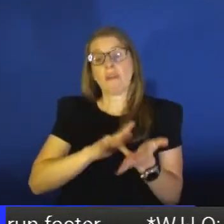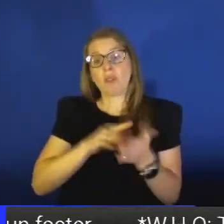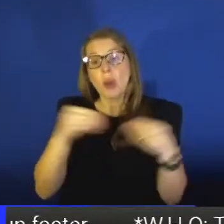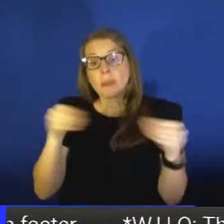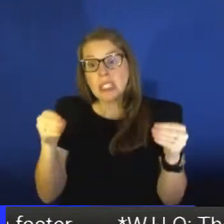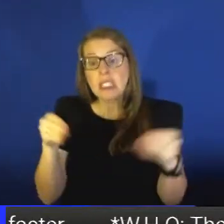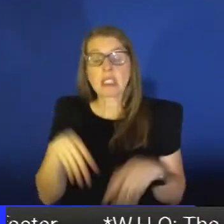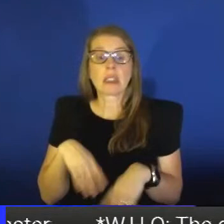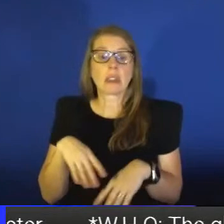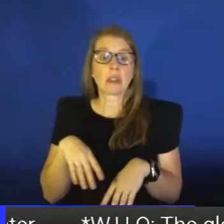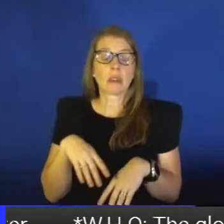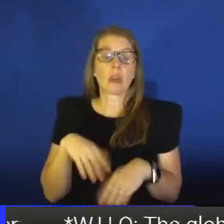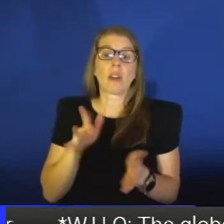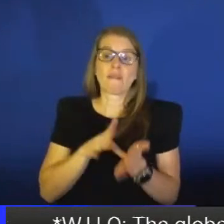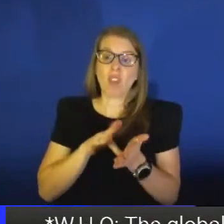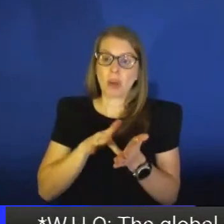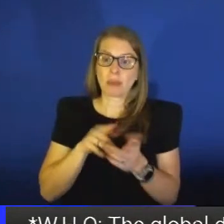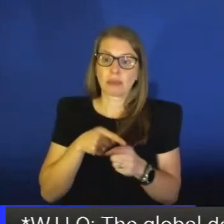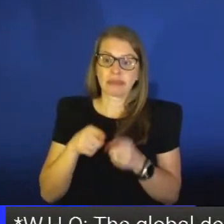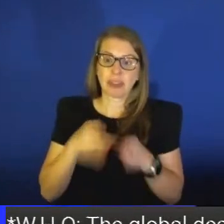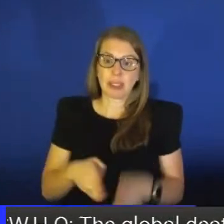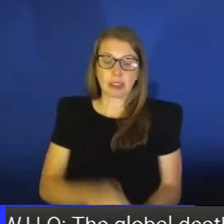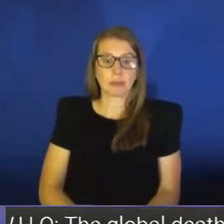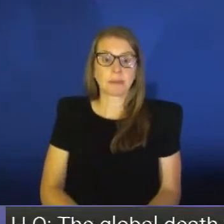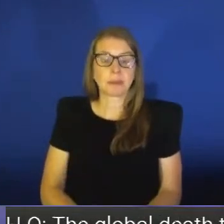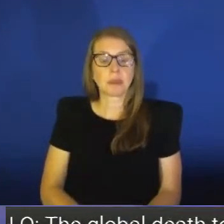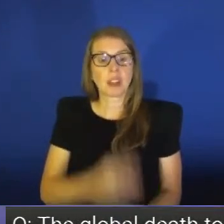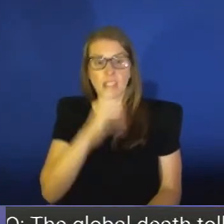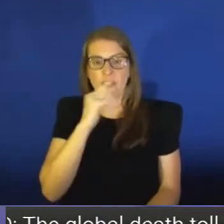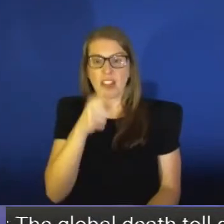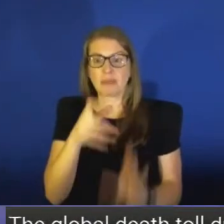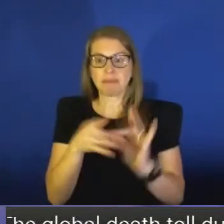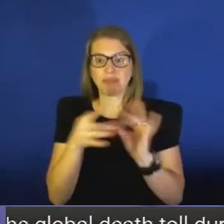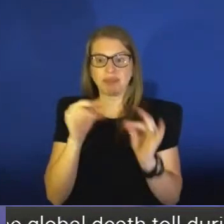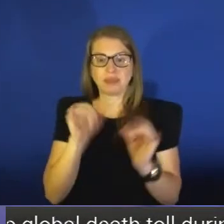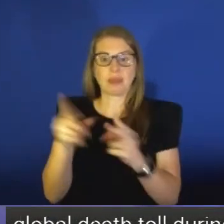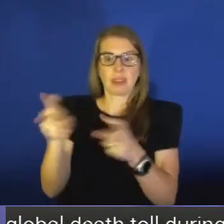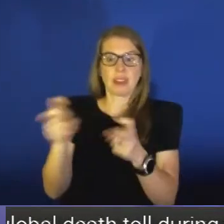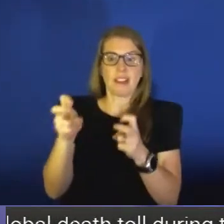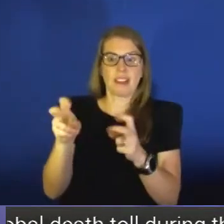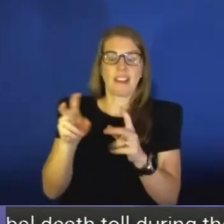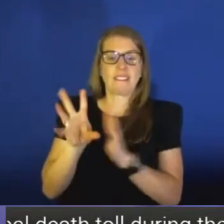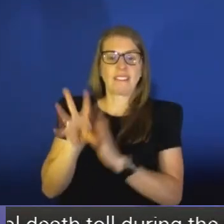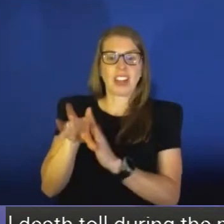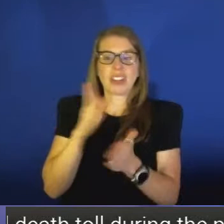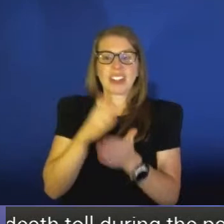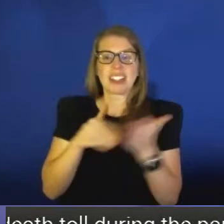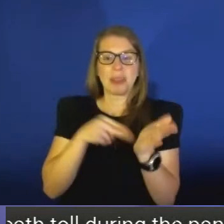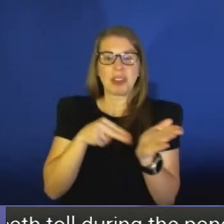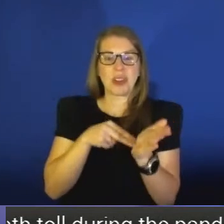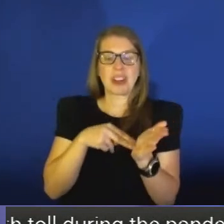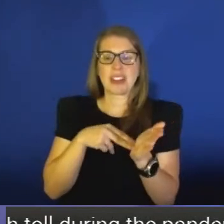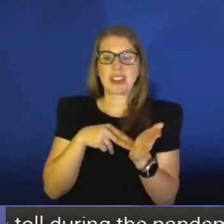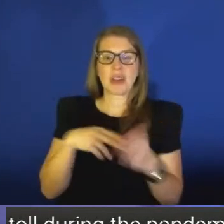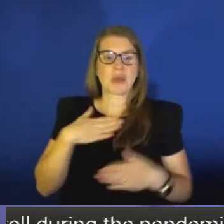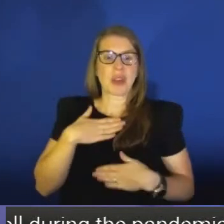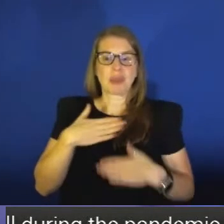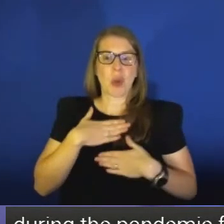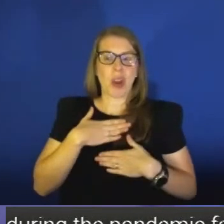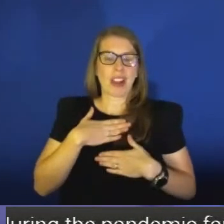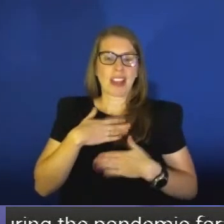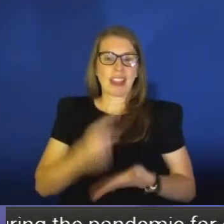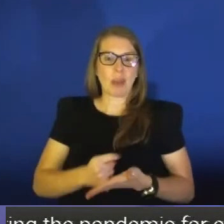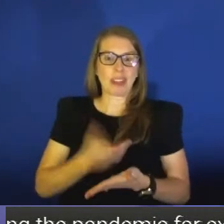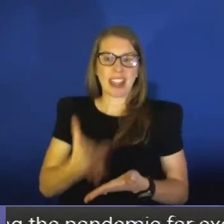support individuals who experienced that as well. Funny you said that, because we were pulling video of some of our nurses, and there were respiratory therapists in there, and we kind of just made